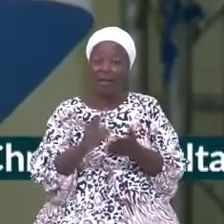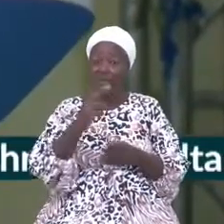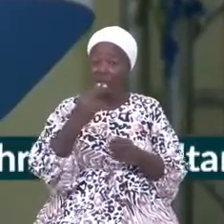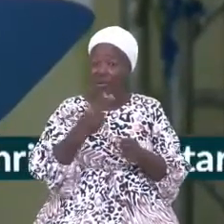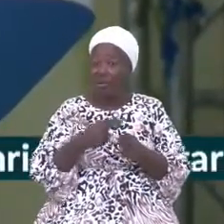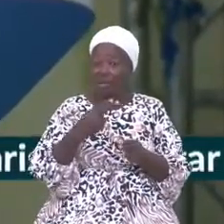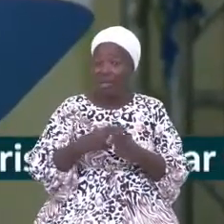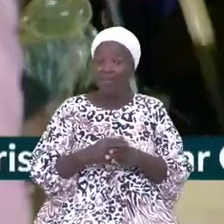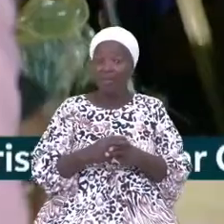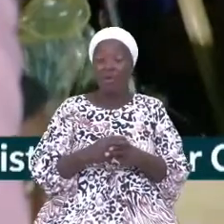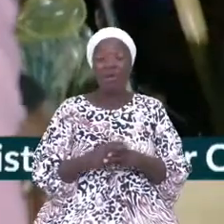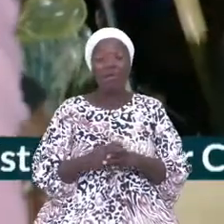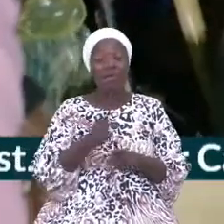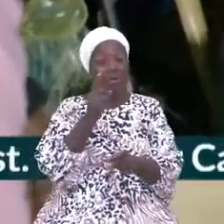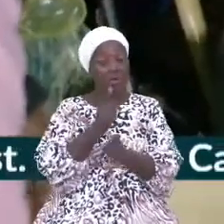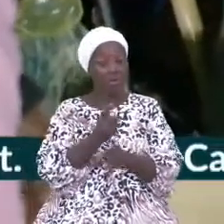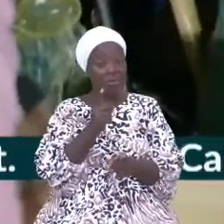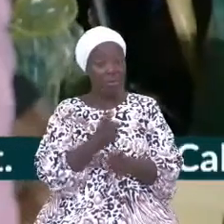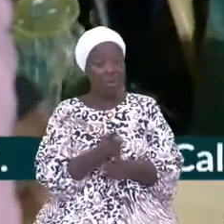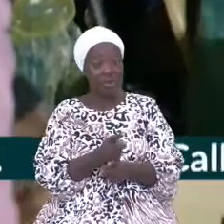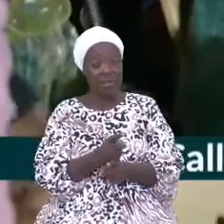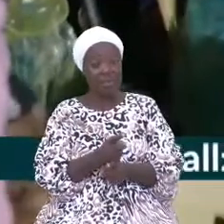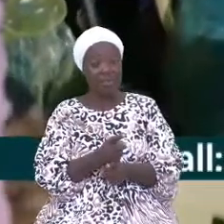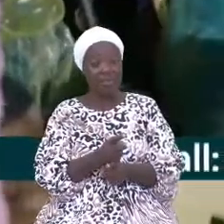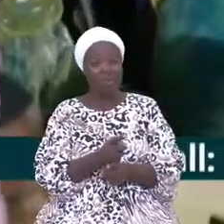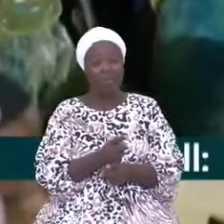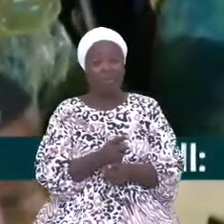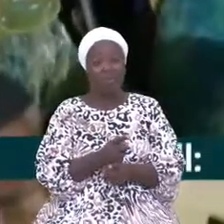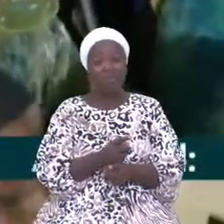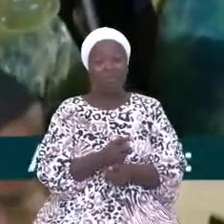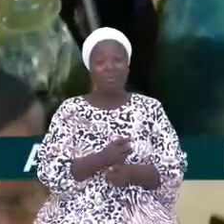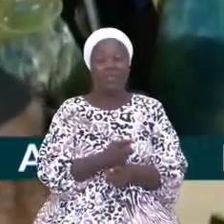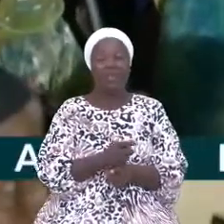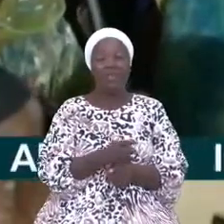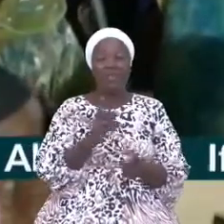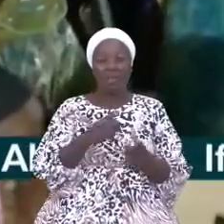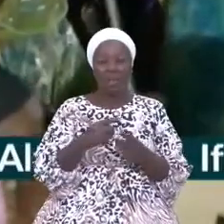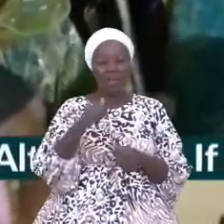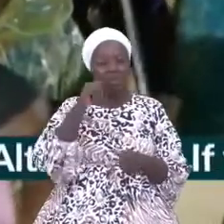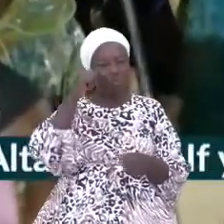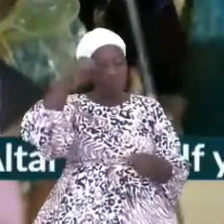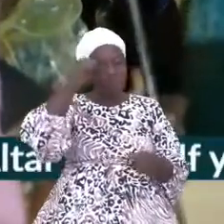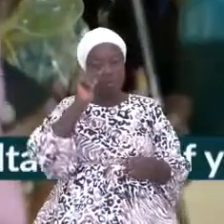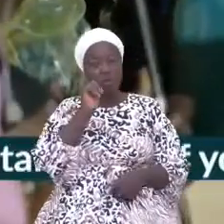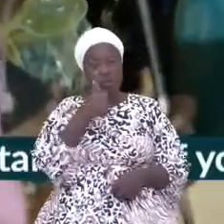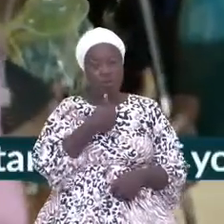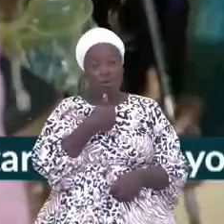special convert lunch hour by 3 p.m.